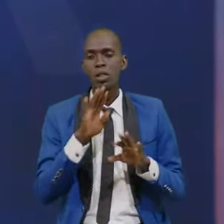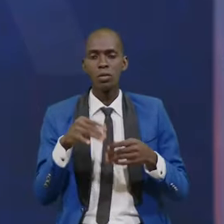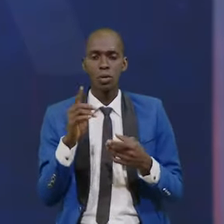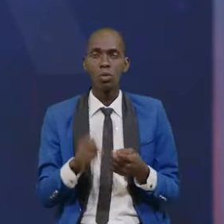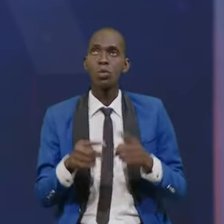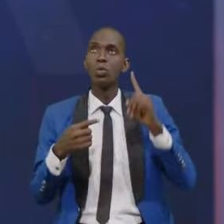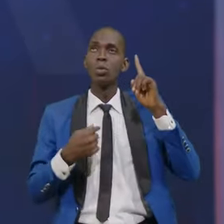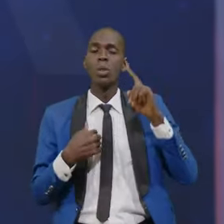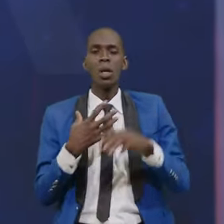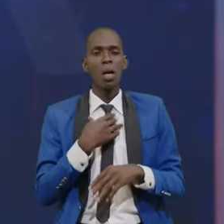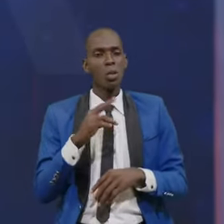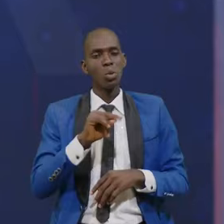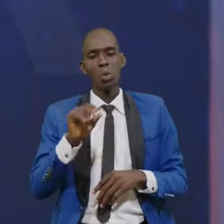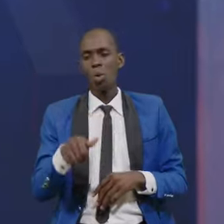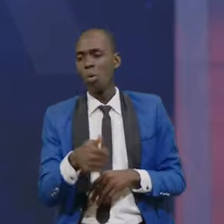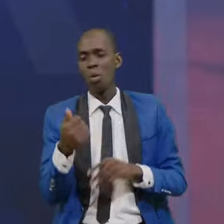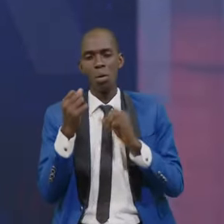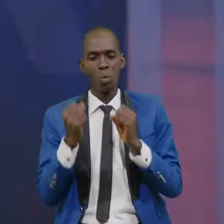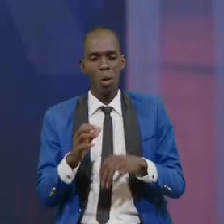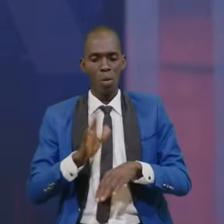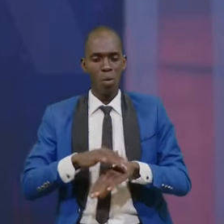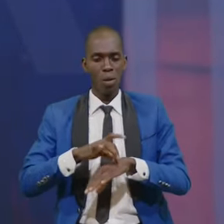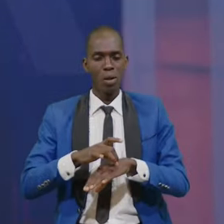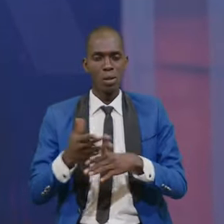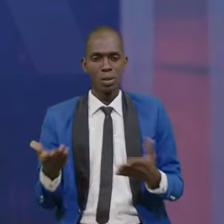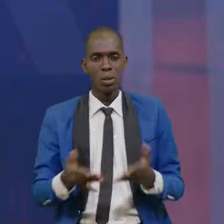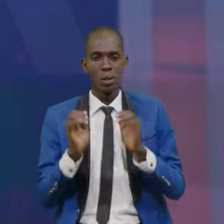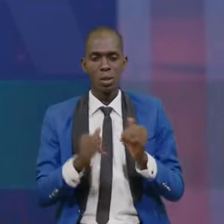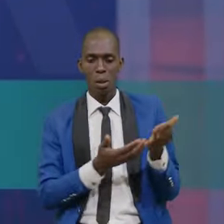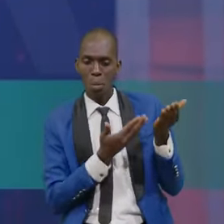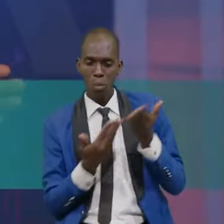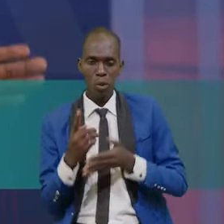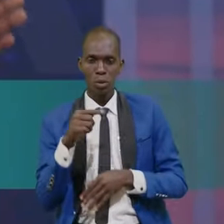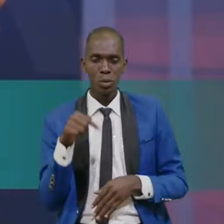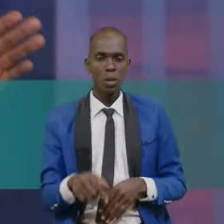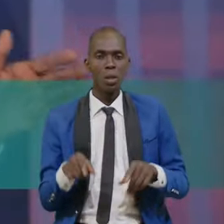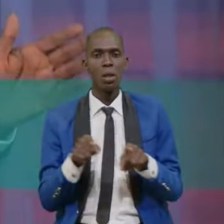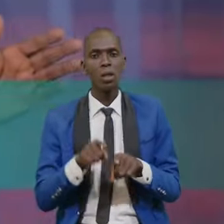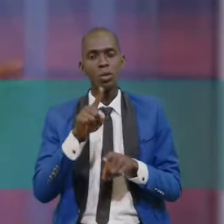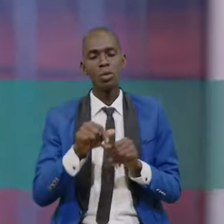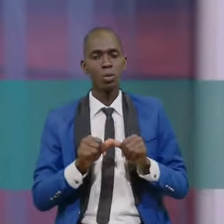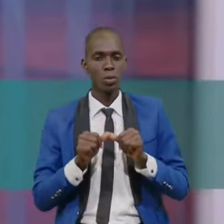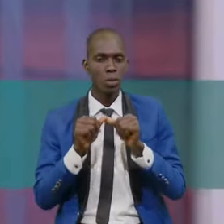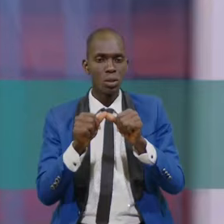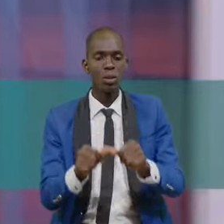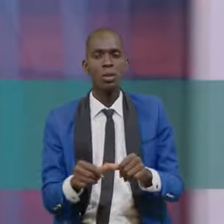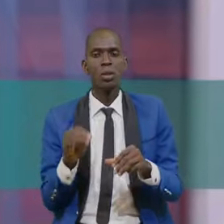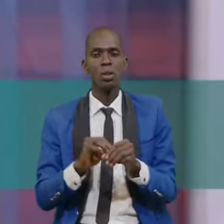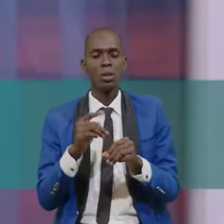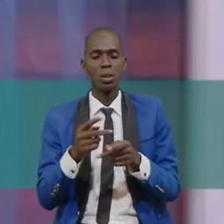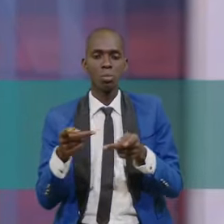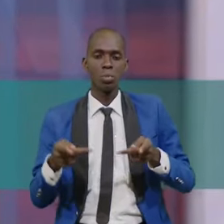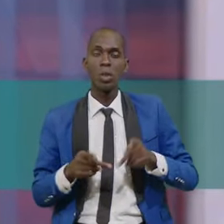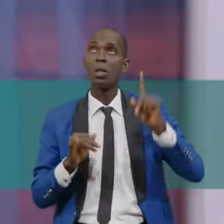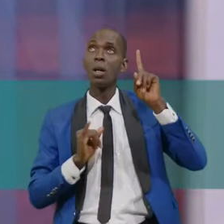no power on earth can bring you down, as you stay in the place I put you, go